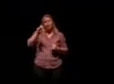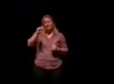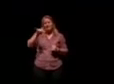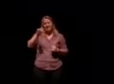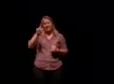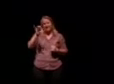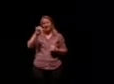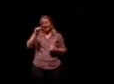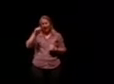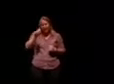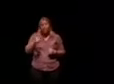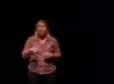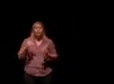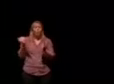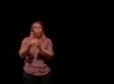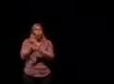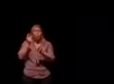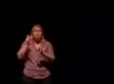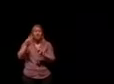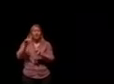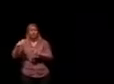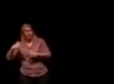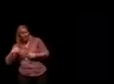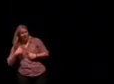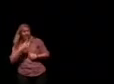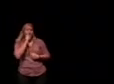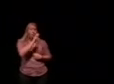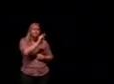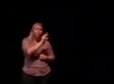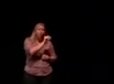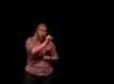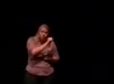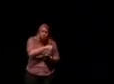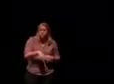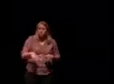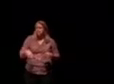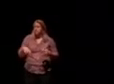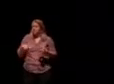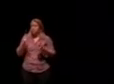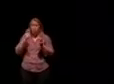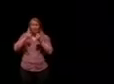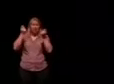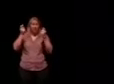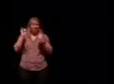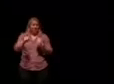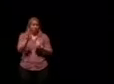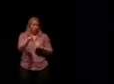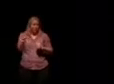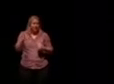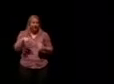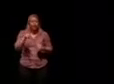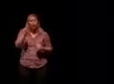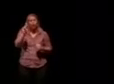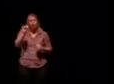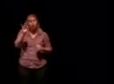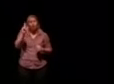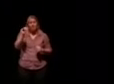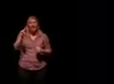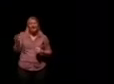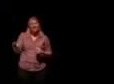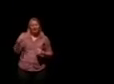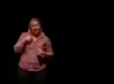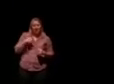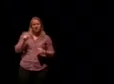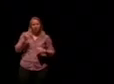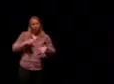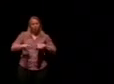stories, new stuff from Marcos and me. So, to sort of celebrate Panel Syndicate, Kirkman is giving us The Walking Dead. So, Marcos